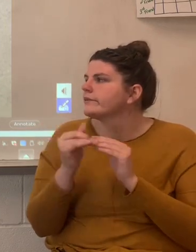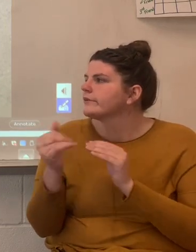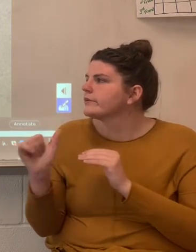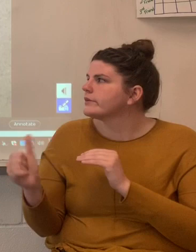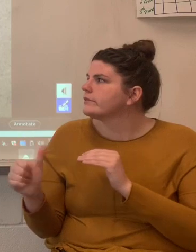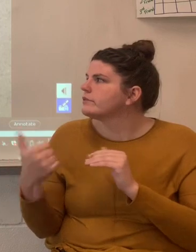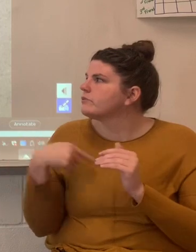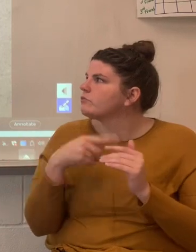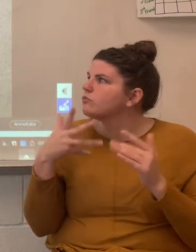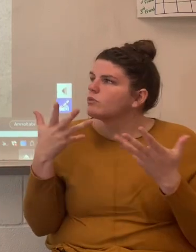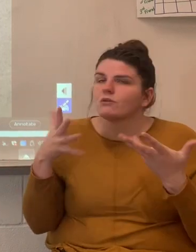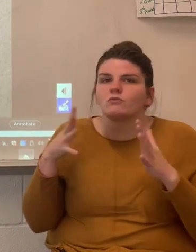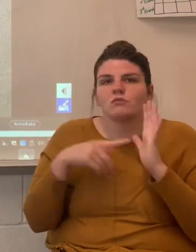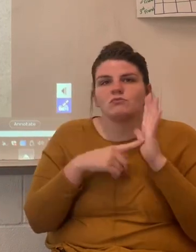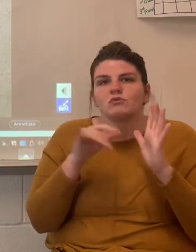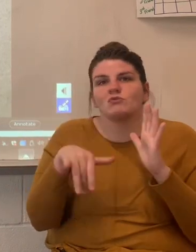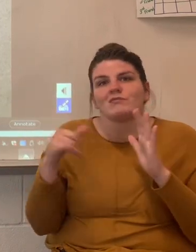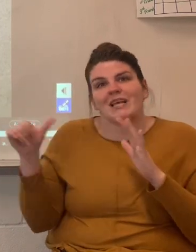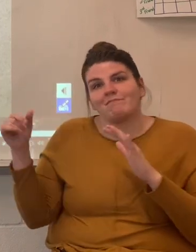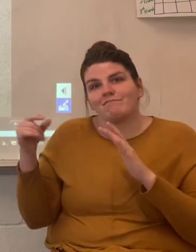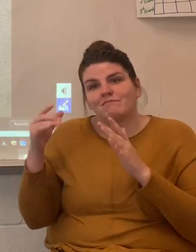which we did all of that over there.